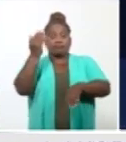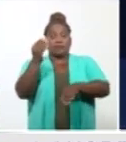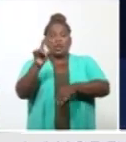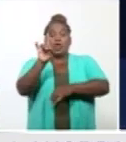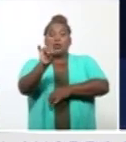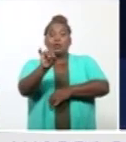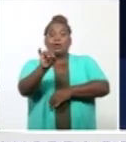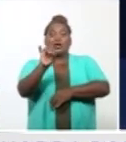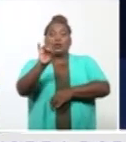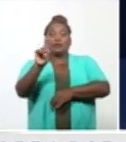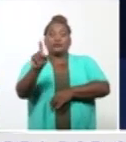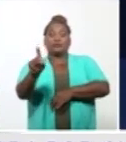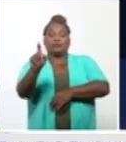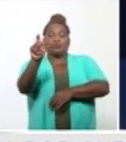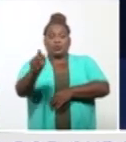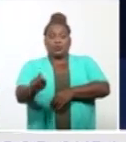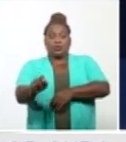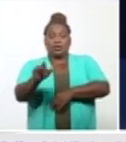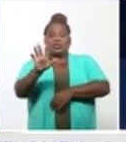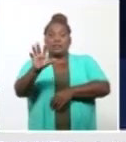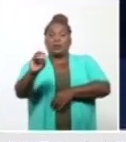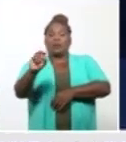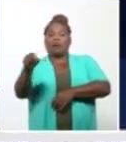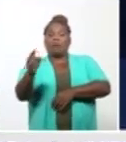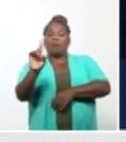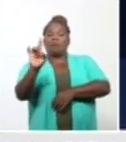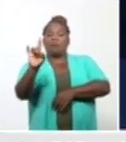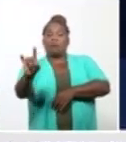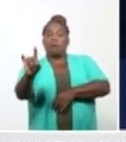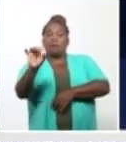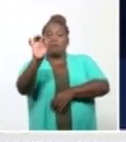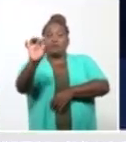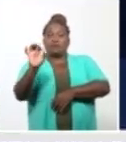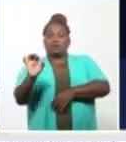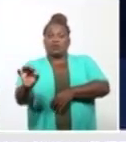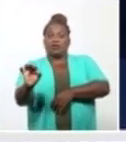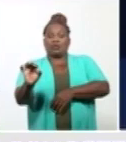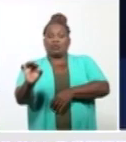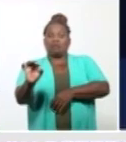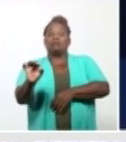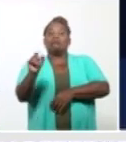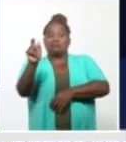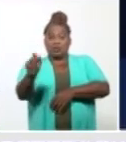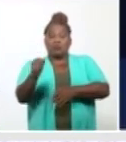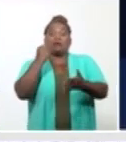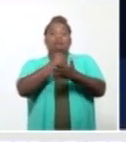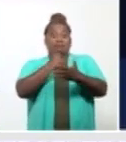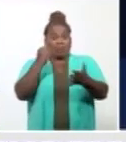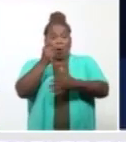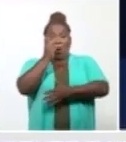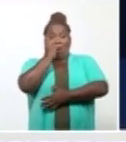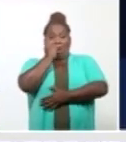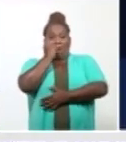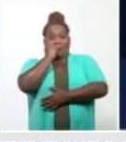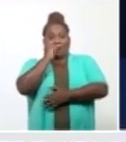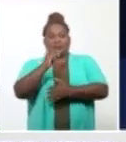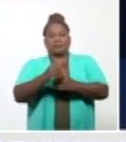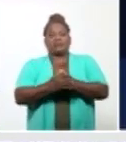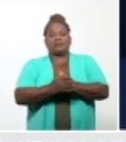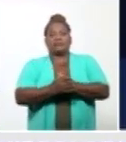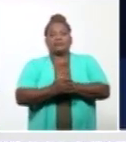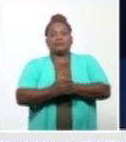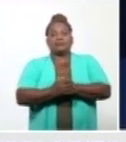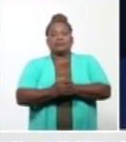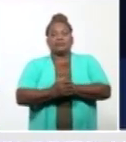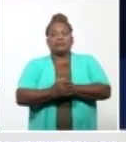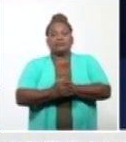male sex with 991 cases and 50.9% of confirmed cases in the country has